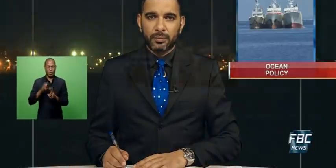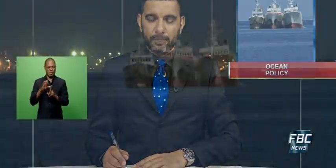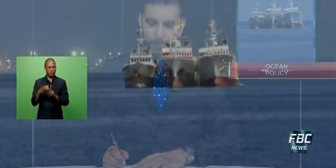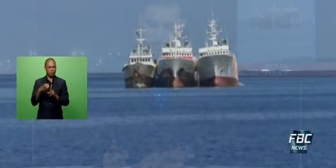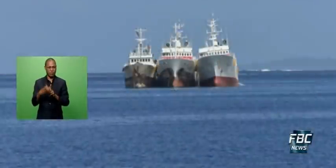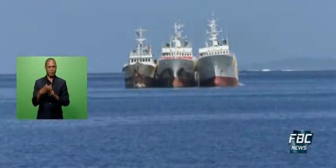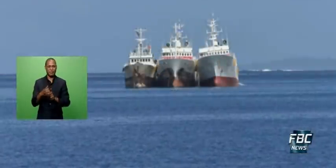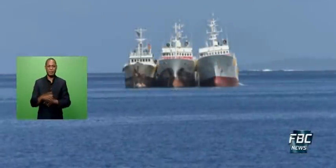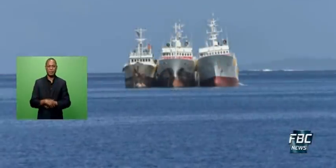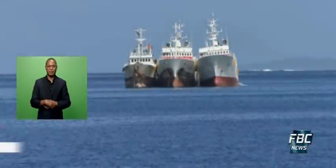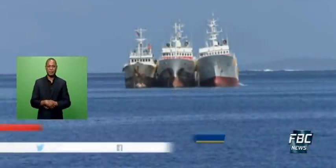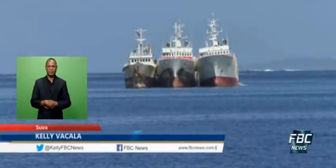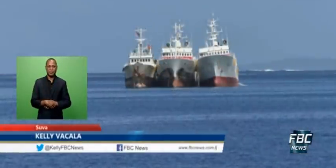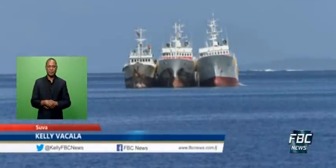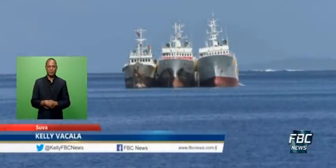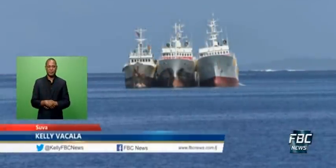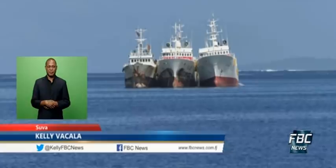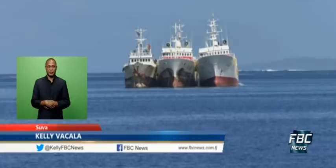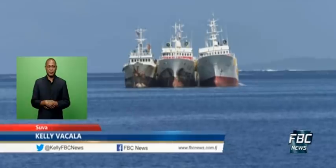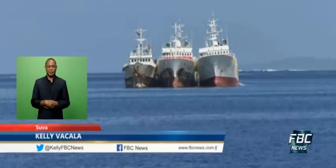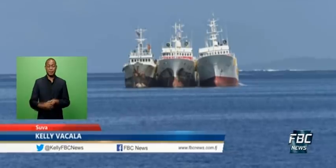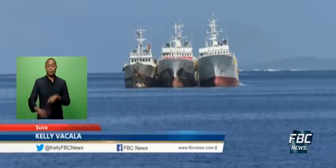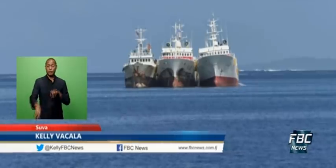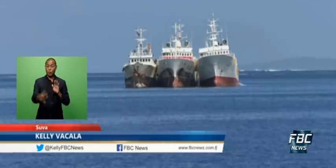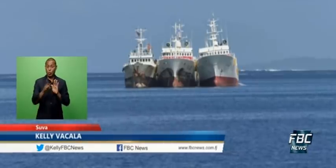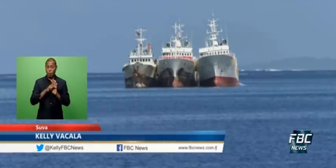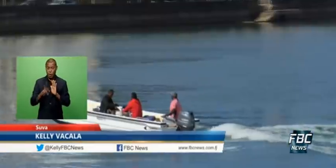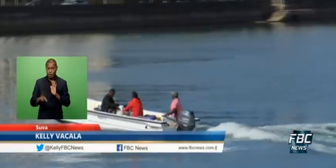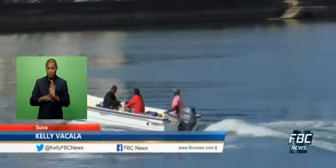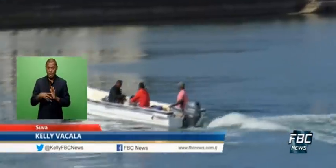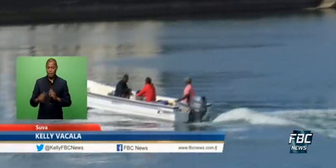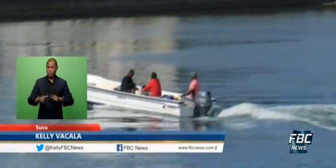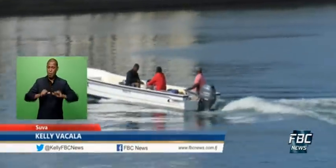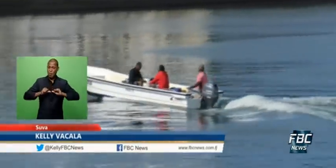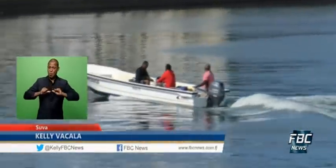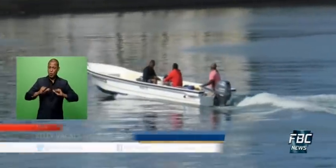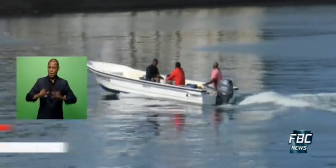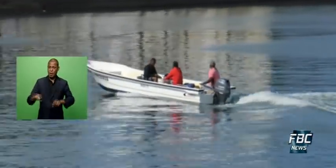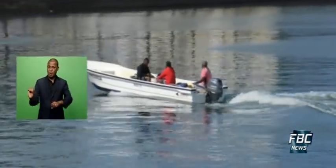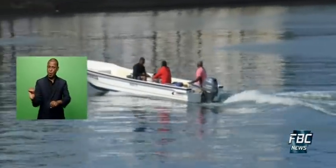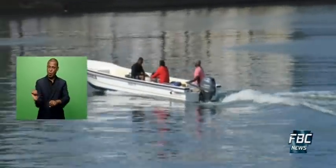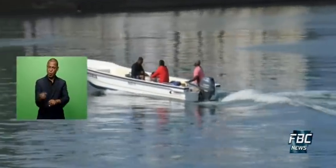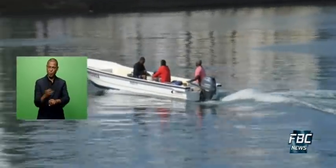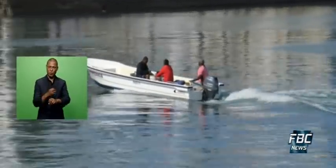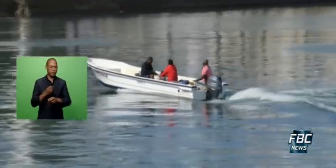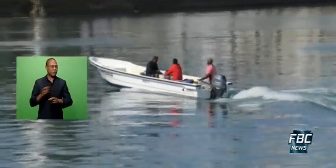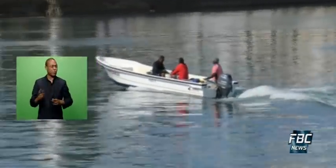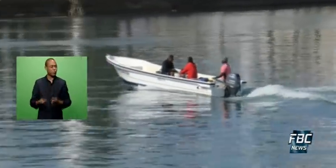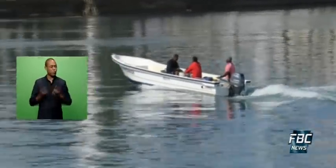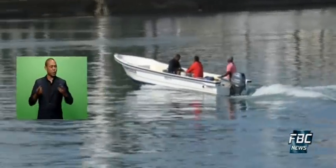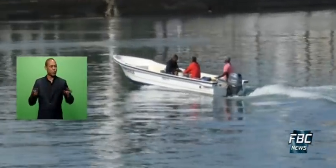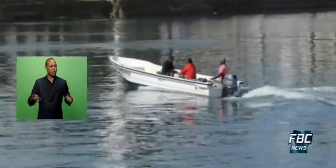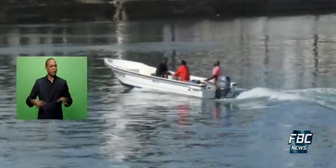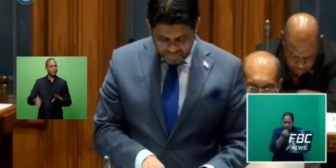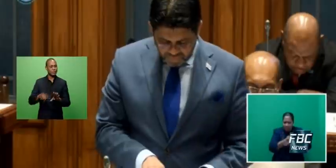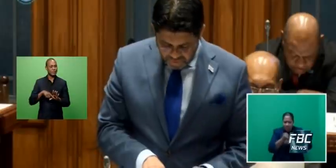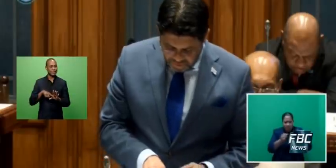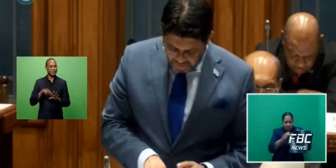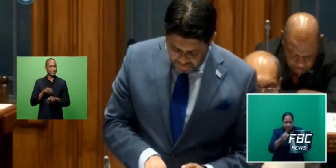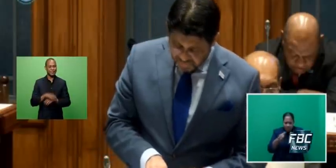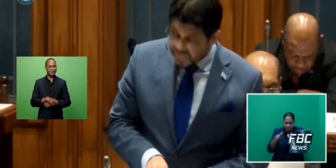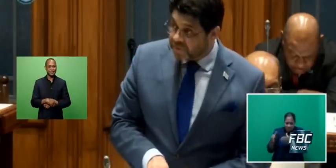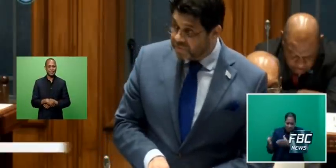reports. The policy aims to protect the ocean and its bountiful resources. Given that